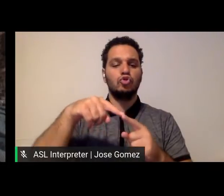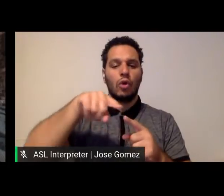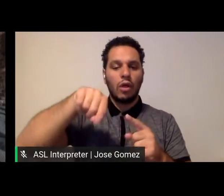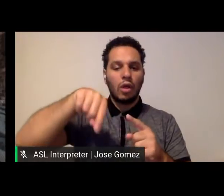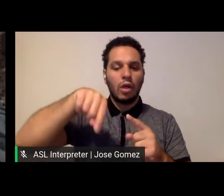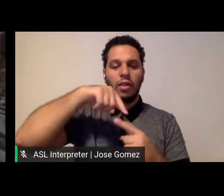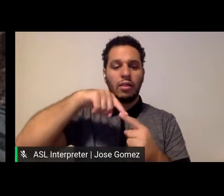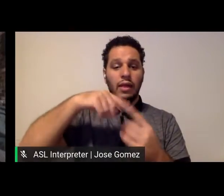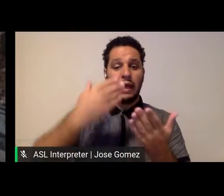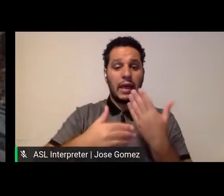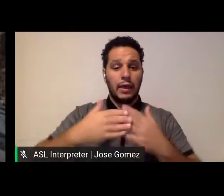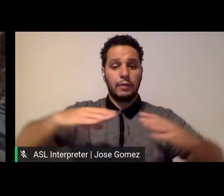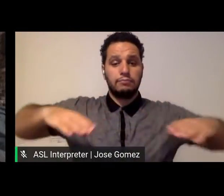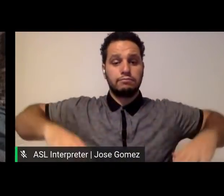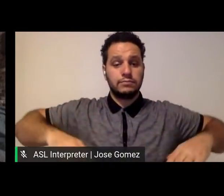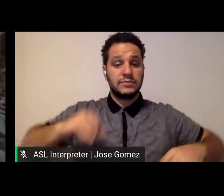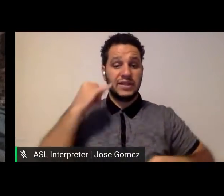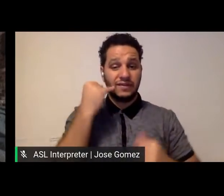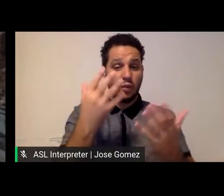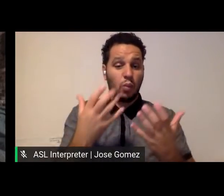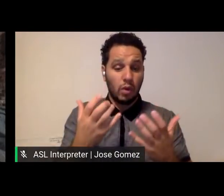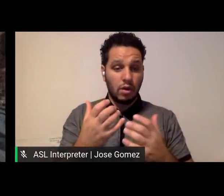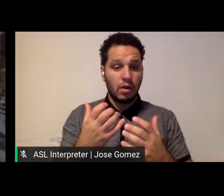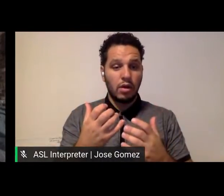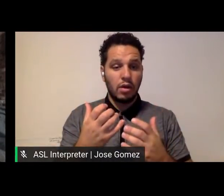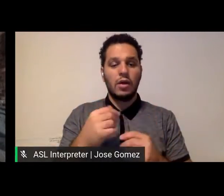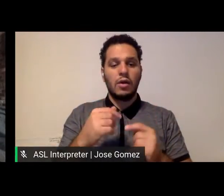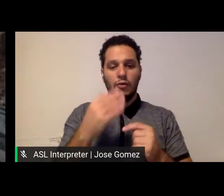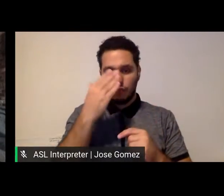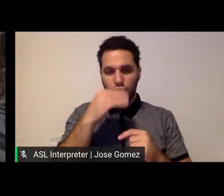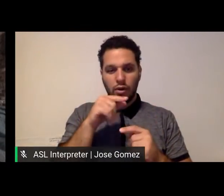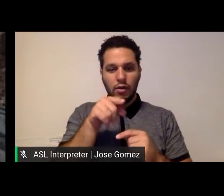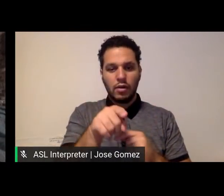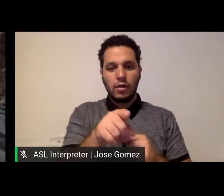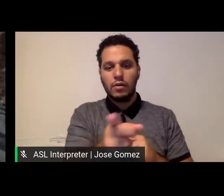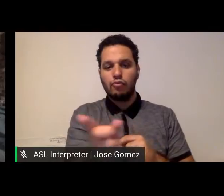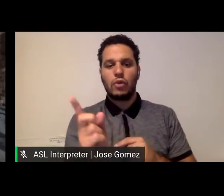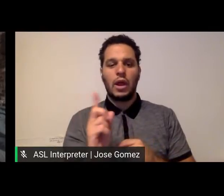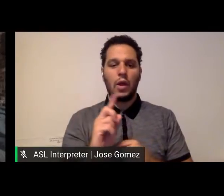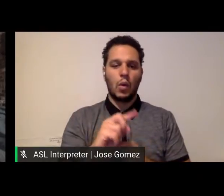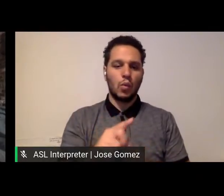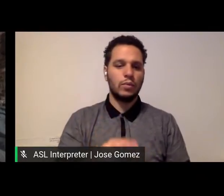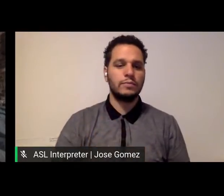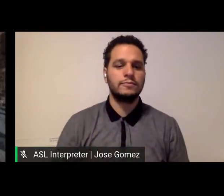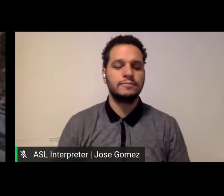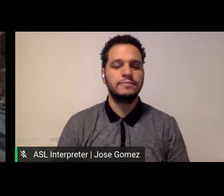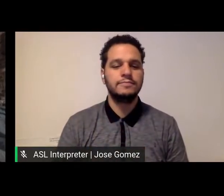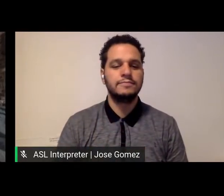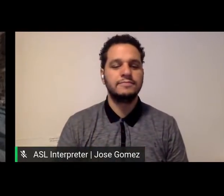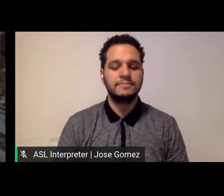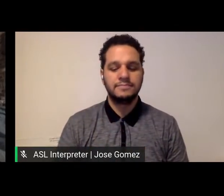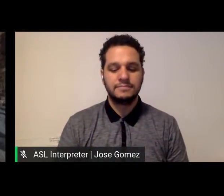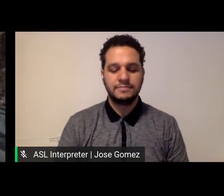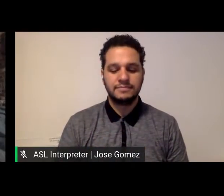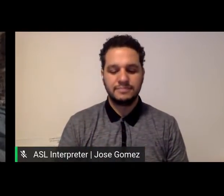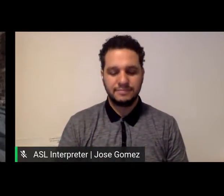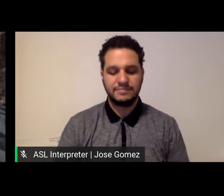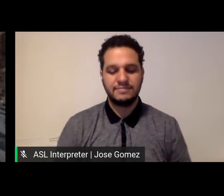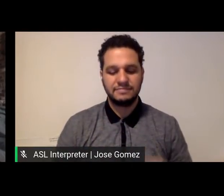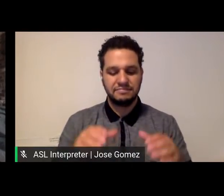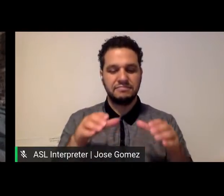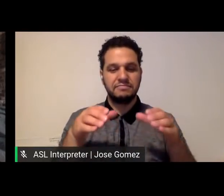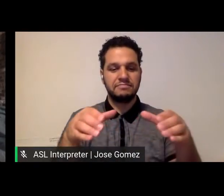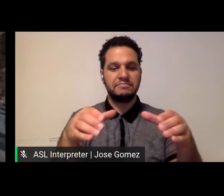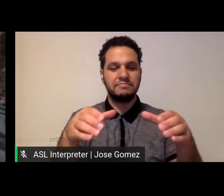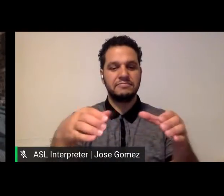hips if you'd like. Again, pelvic press to the right and back and